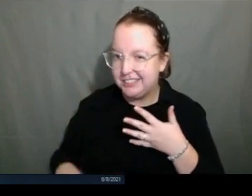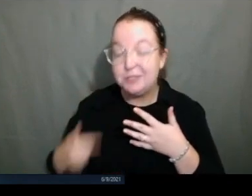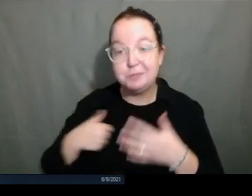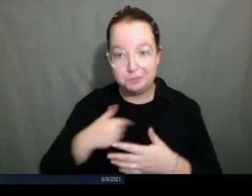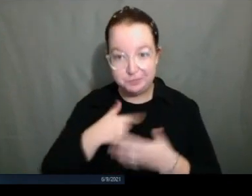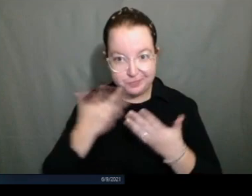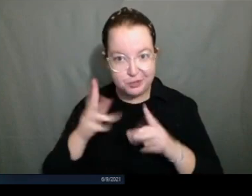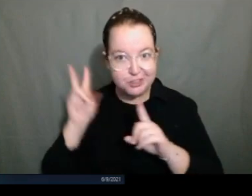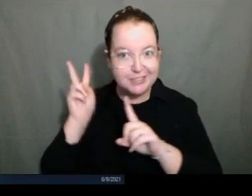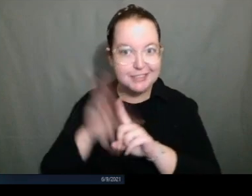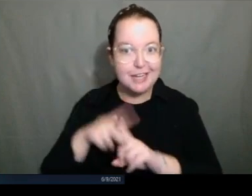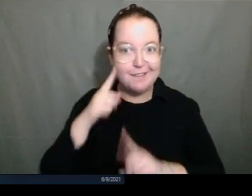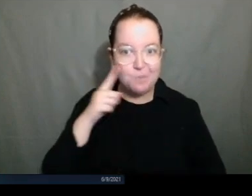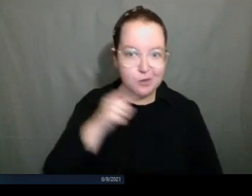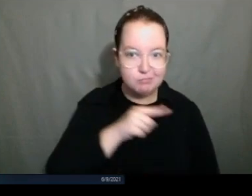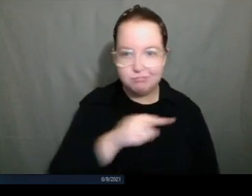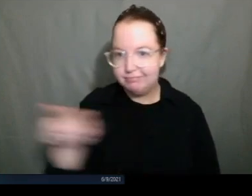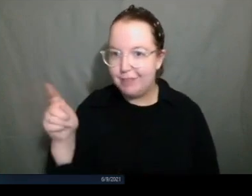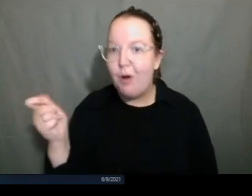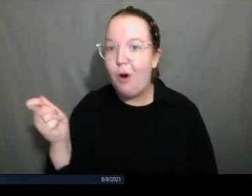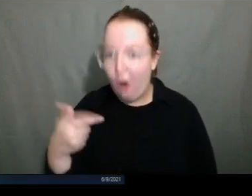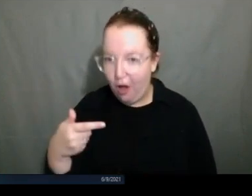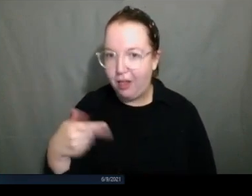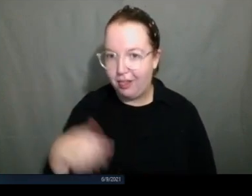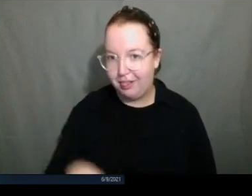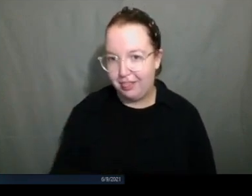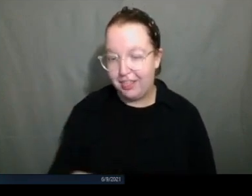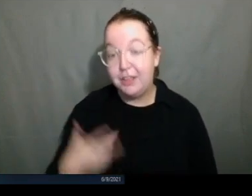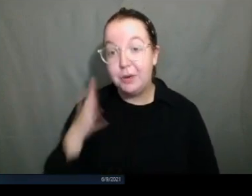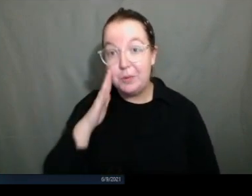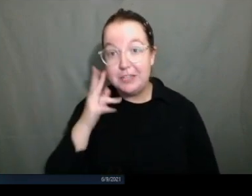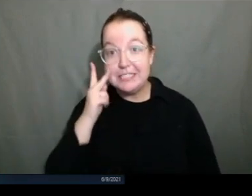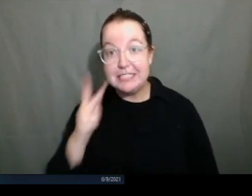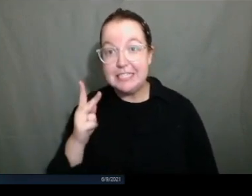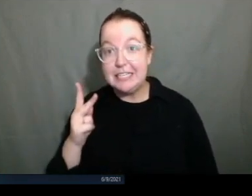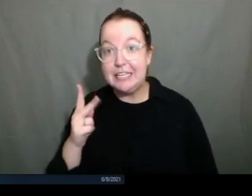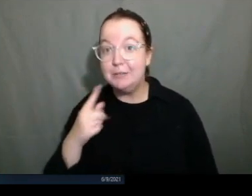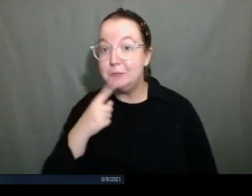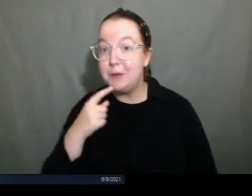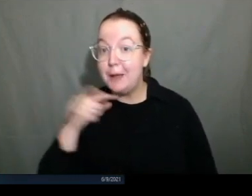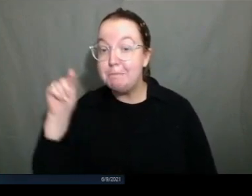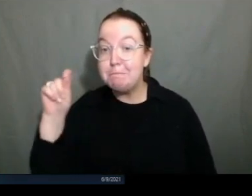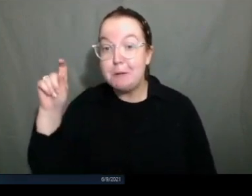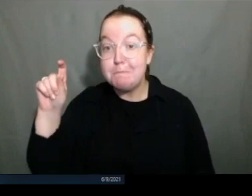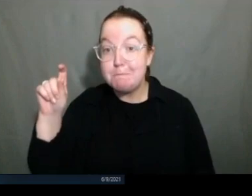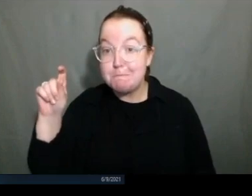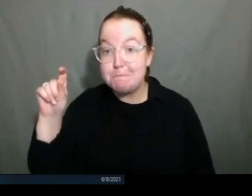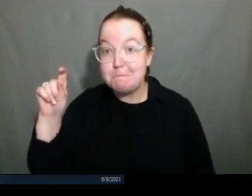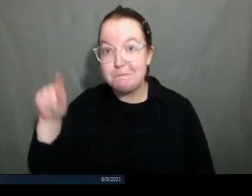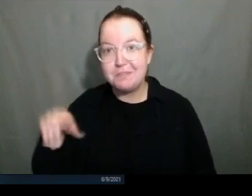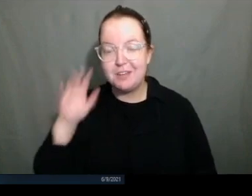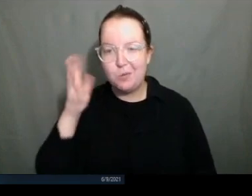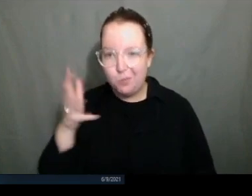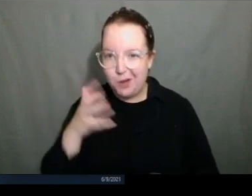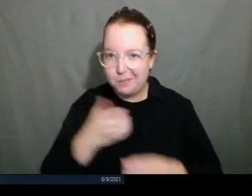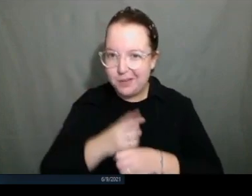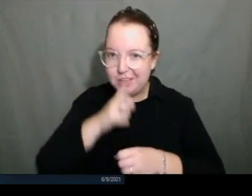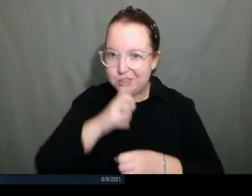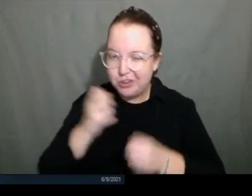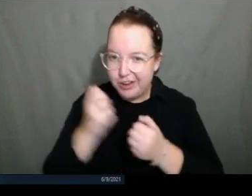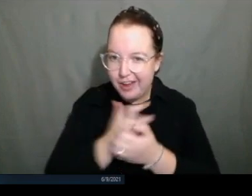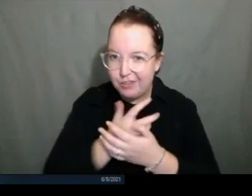employees, and you'll see it as a notification when you first log into the system. It will walk you through verifying that all of your data came